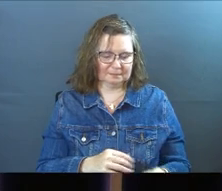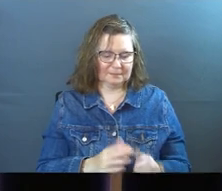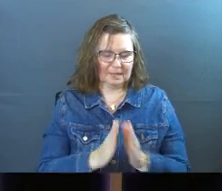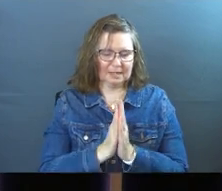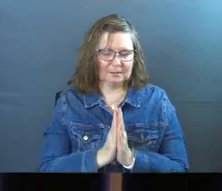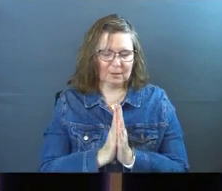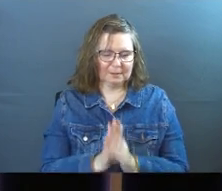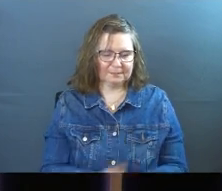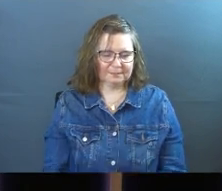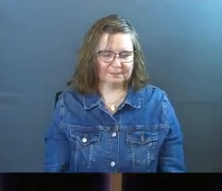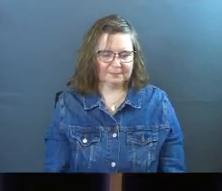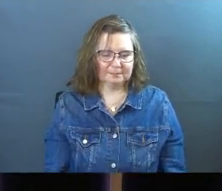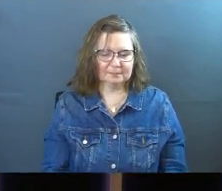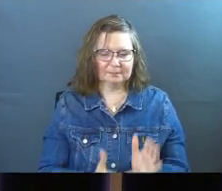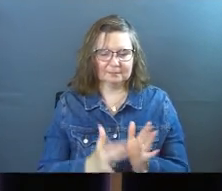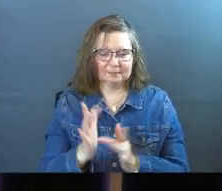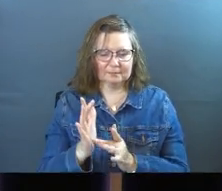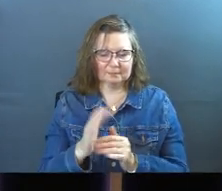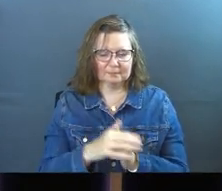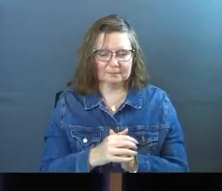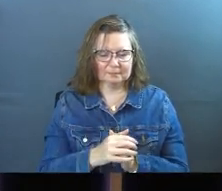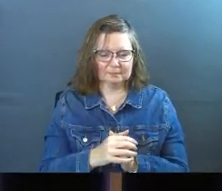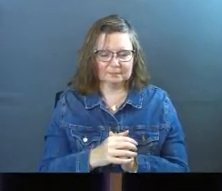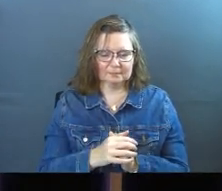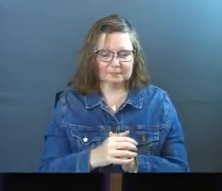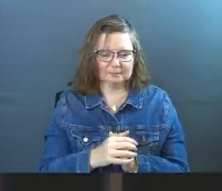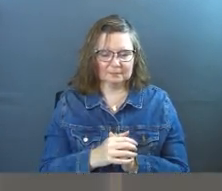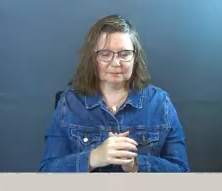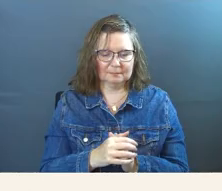So let's pray. Jesus,